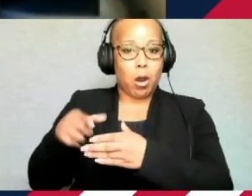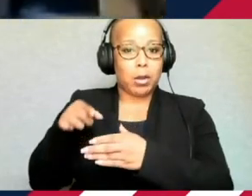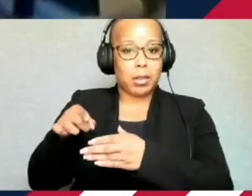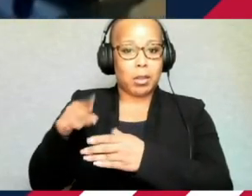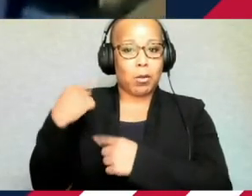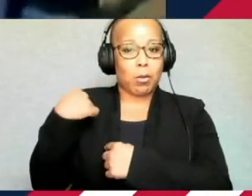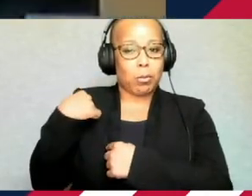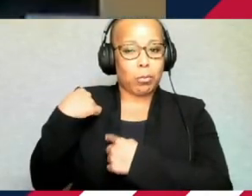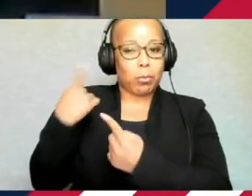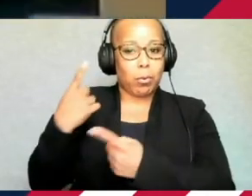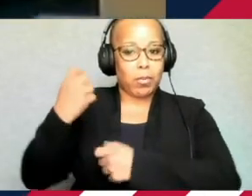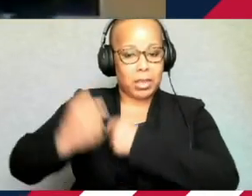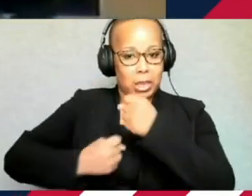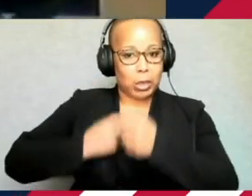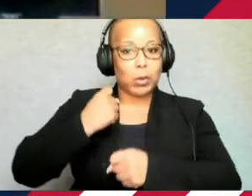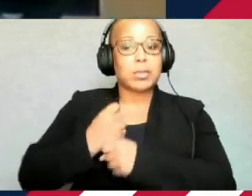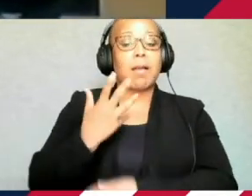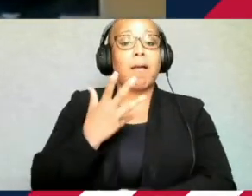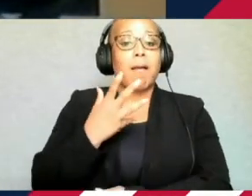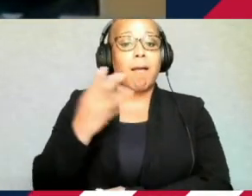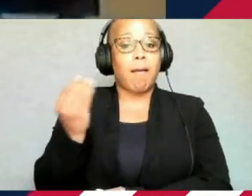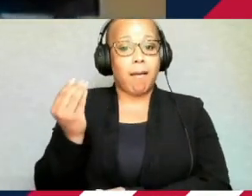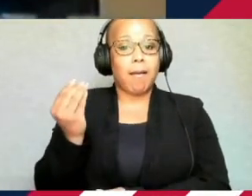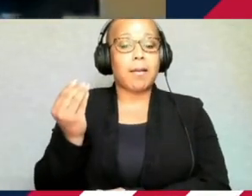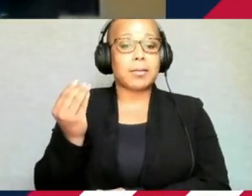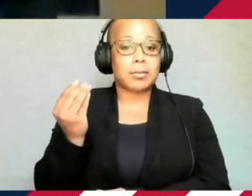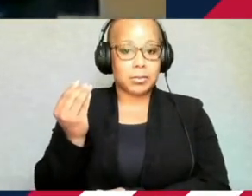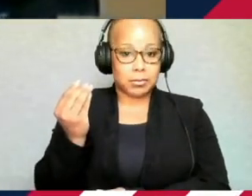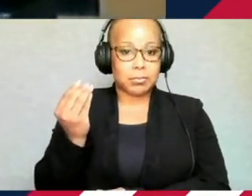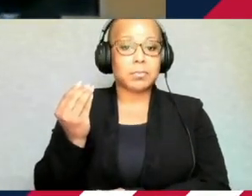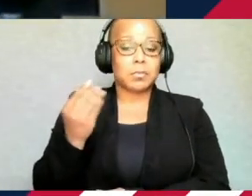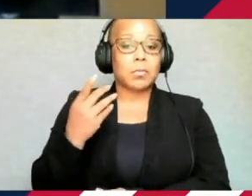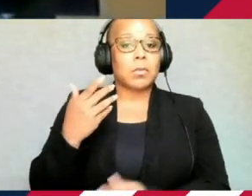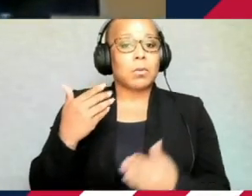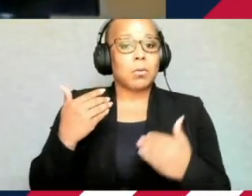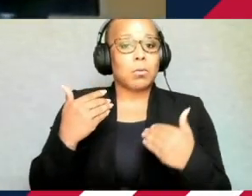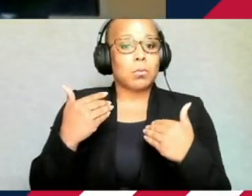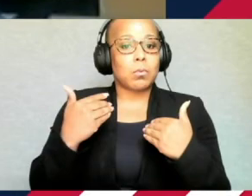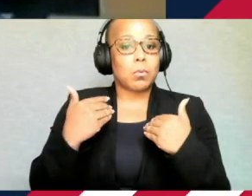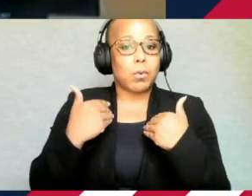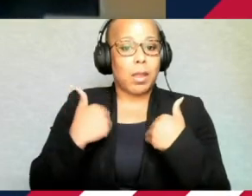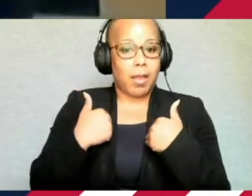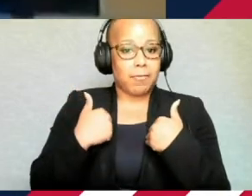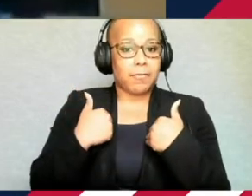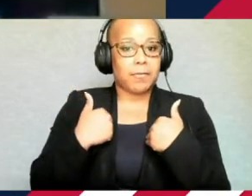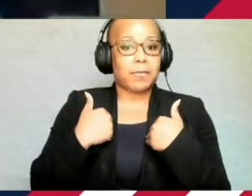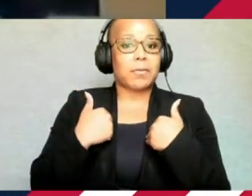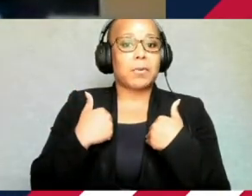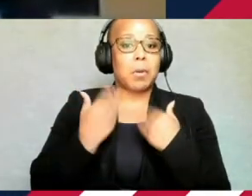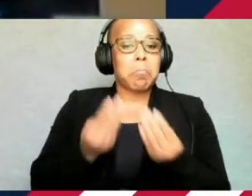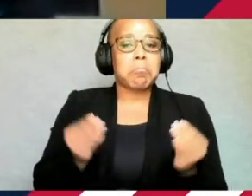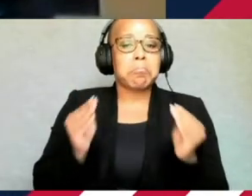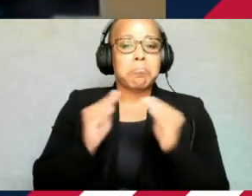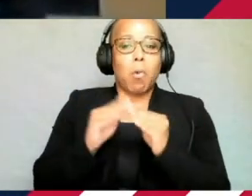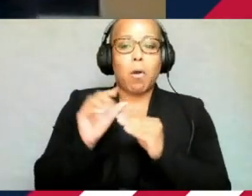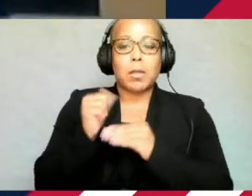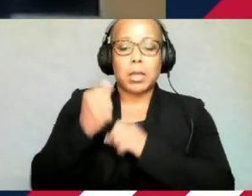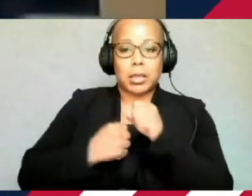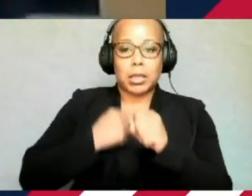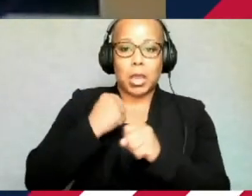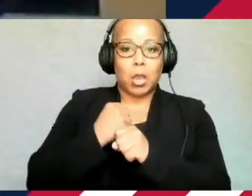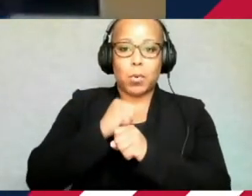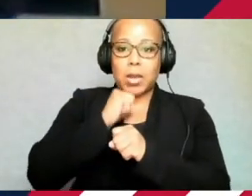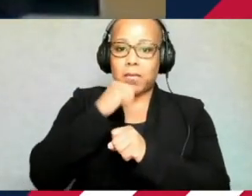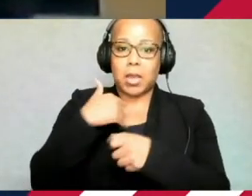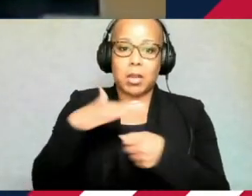years. And in fact, we haven't, for more than a decade, we haven't ever had a full slate